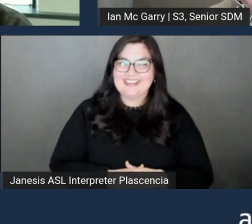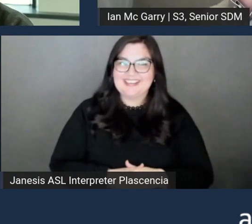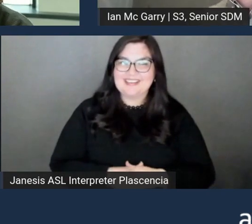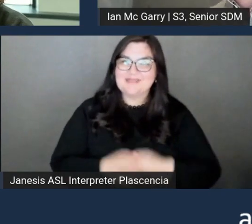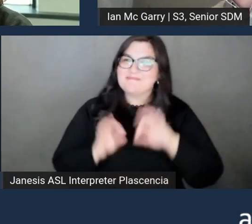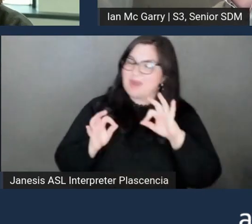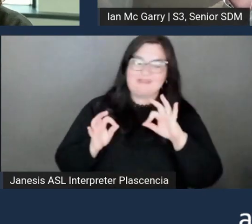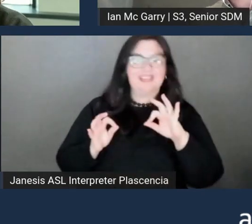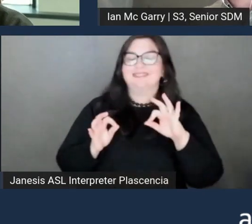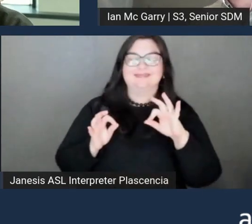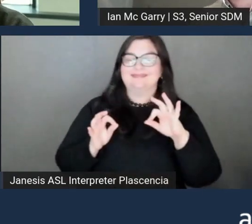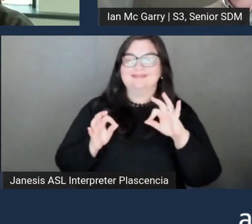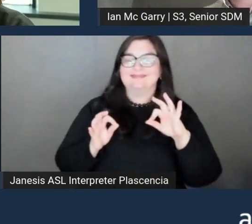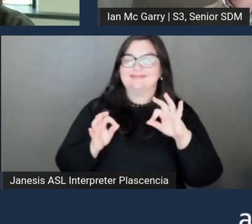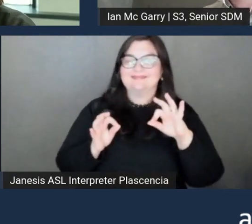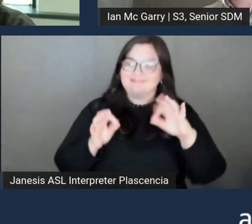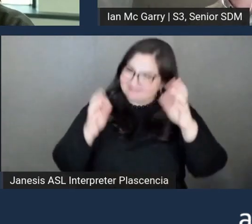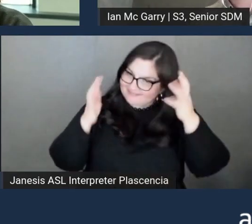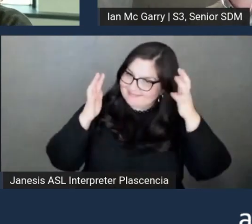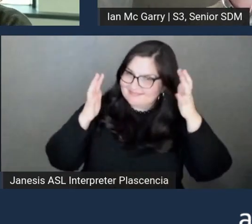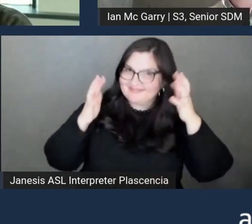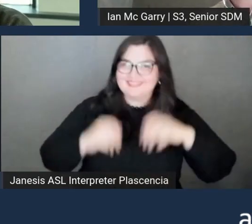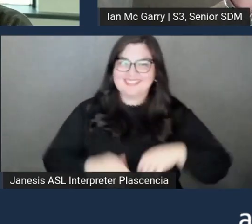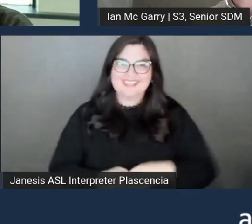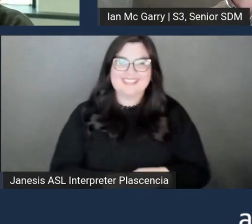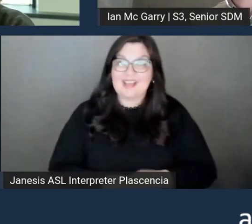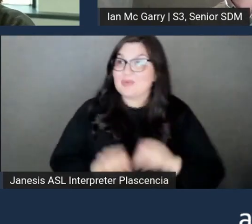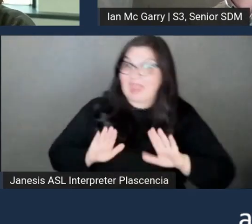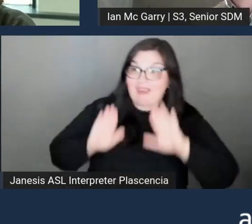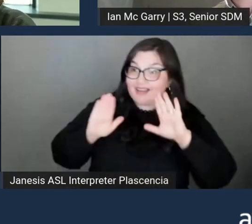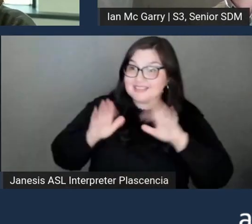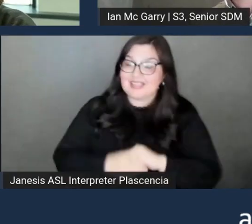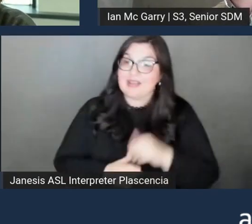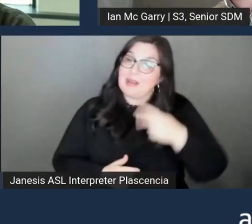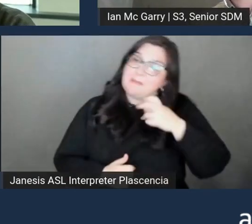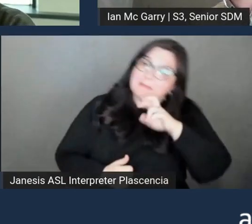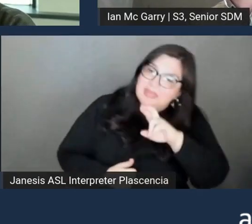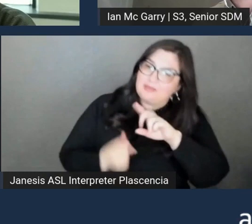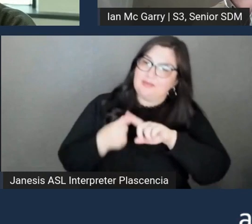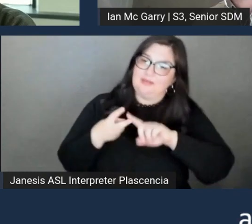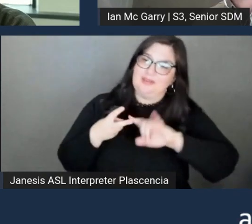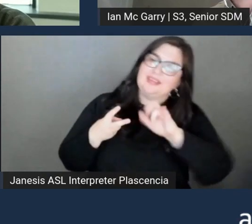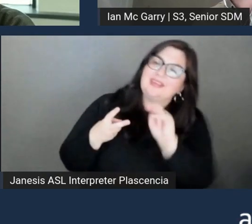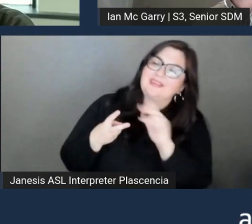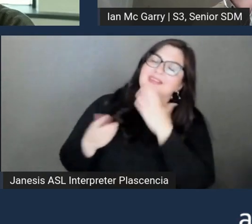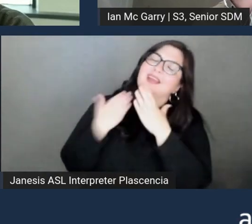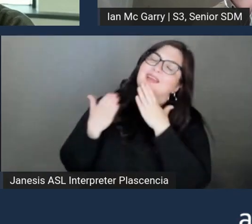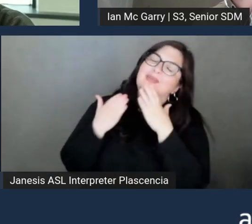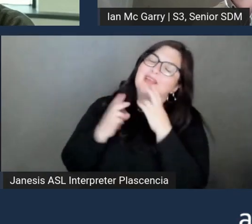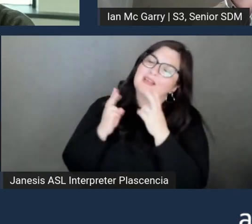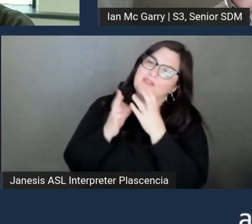it. There we go. Excellent. Peter, Ian, thank you very much. It's